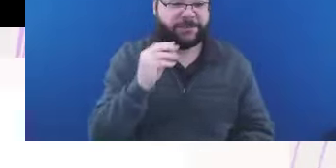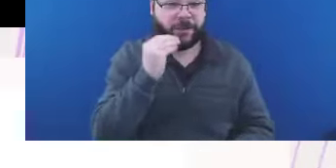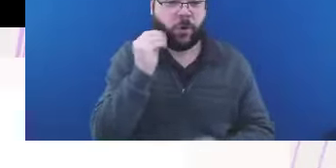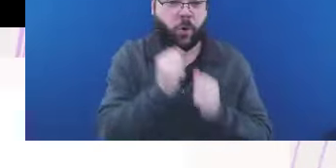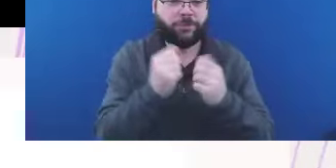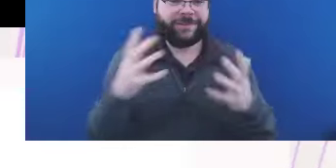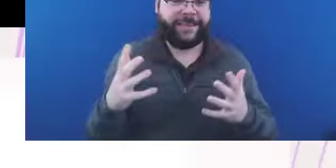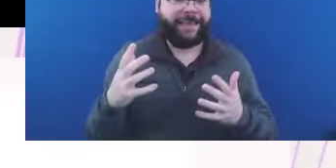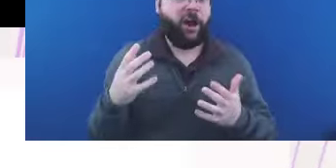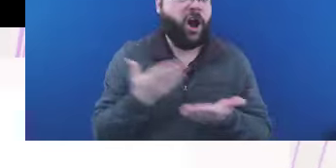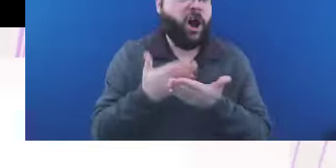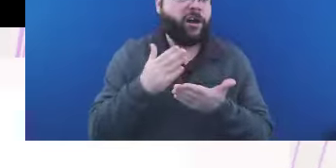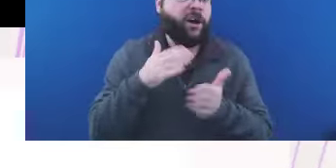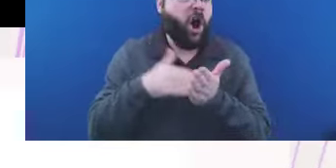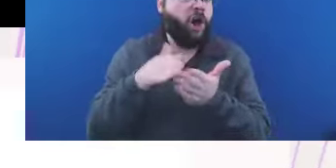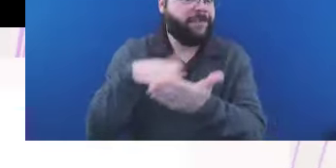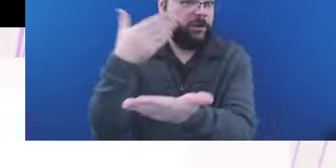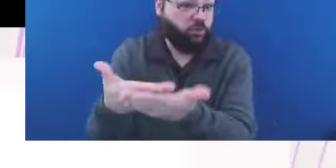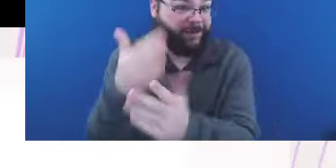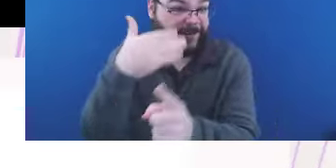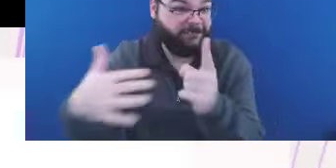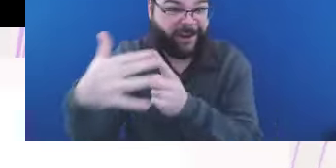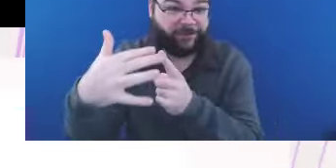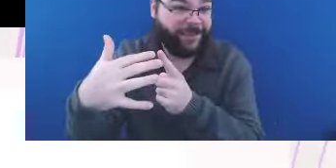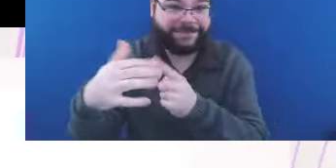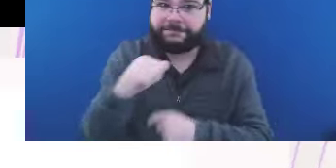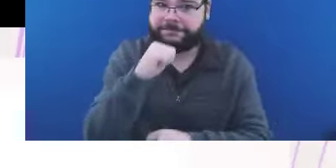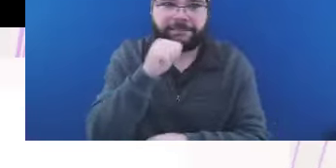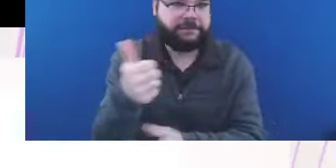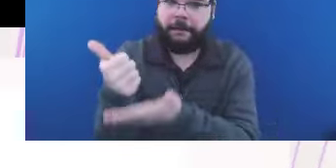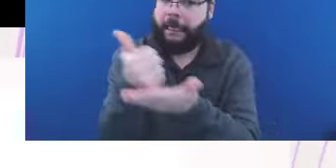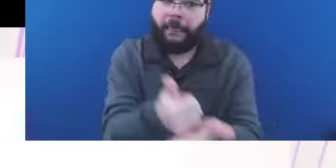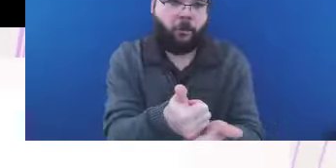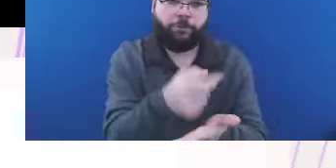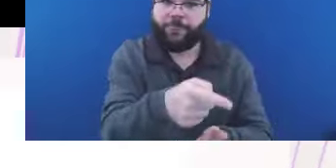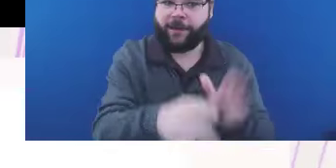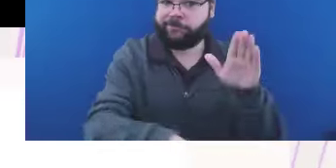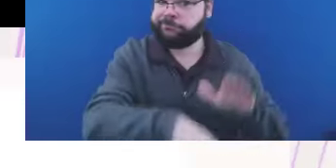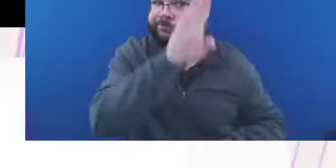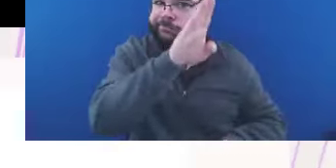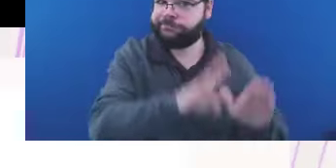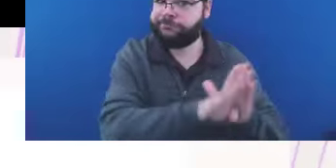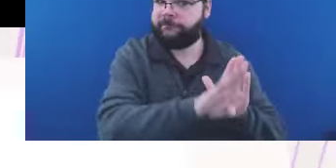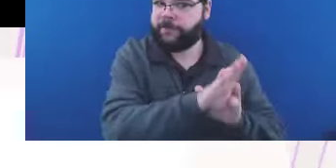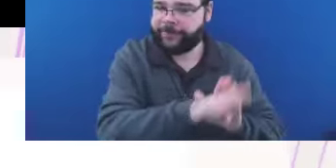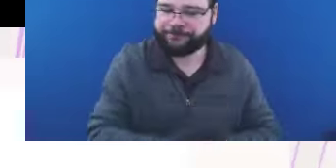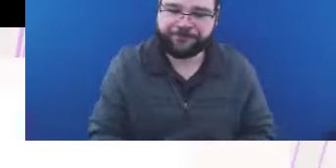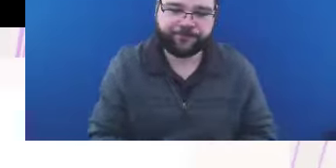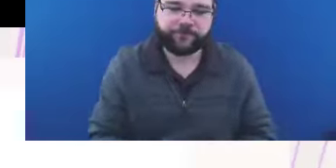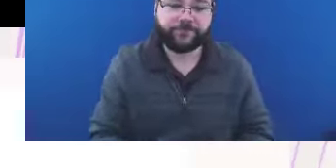in environments that are not conducive to that. And I also wanted to point out